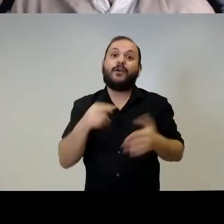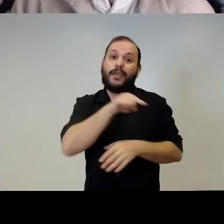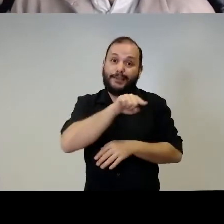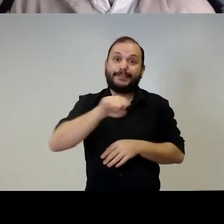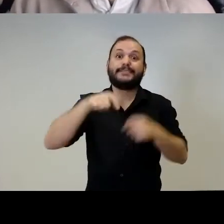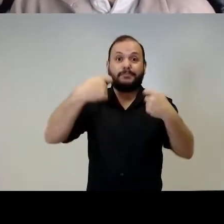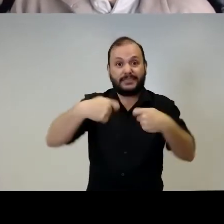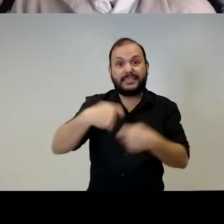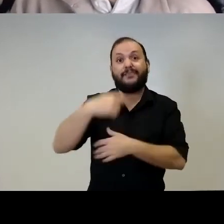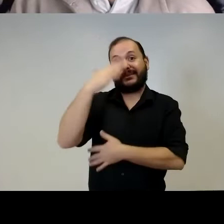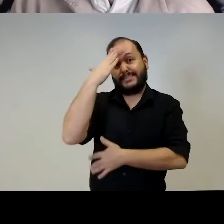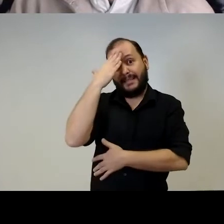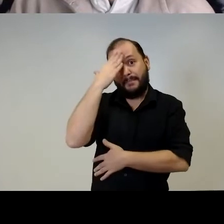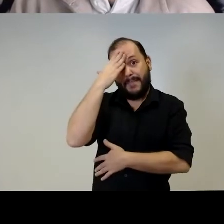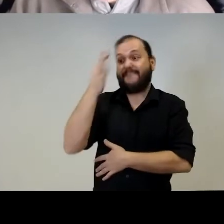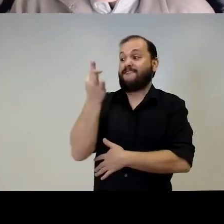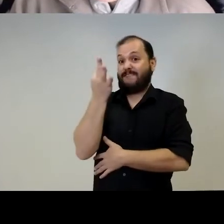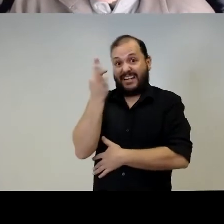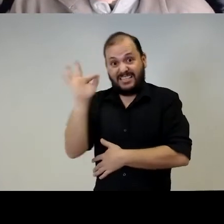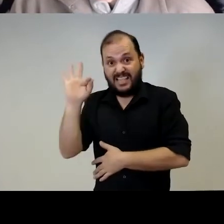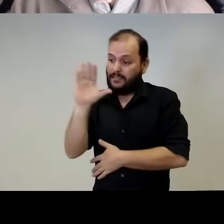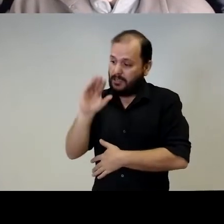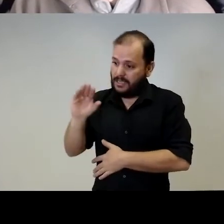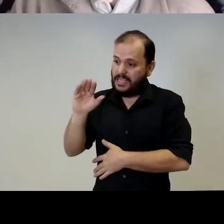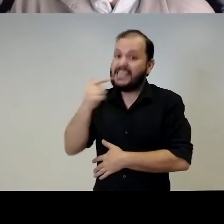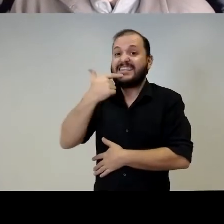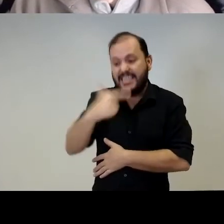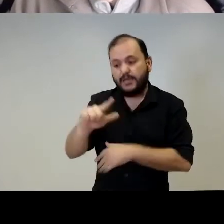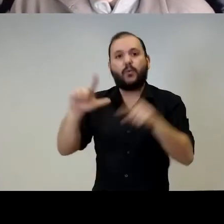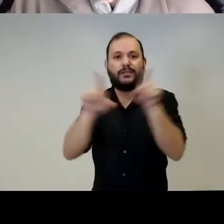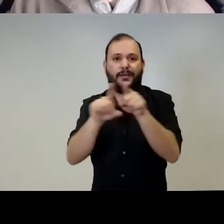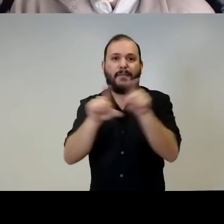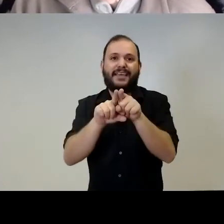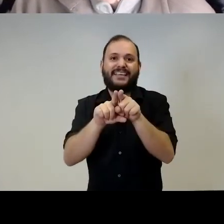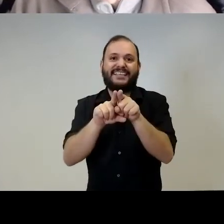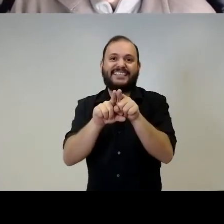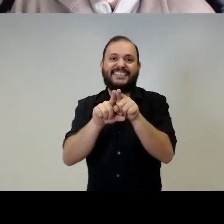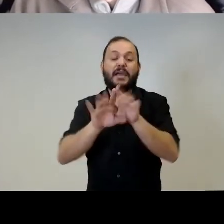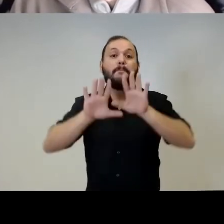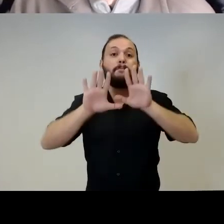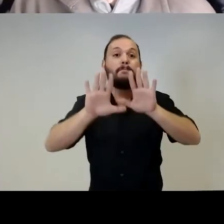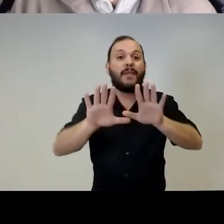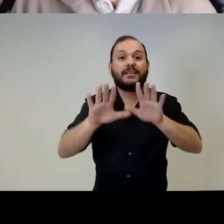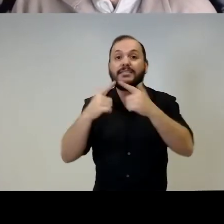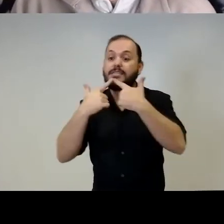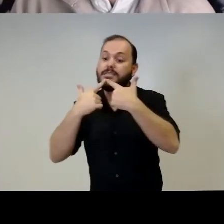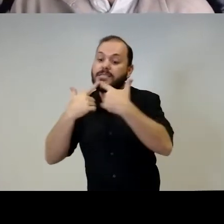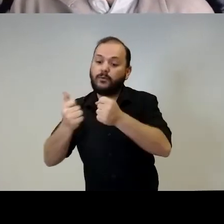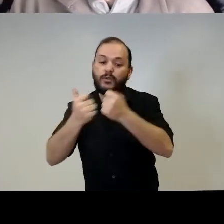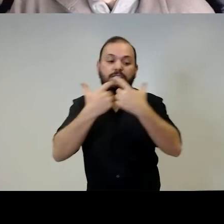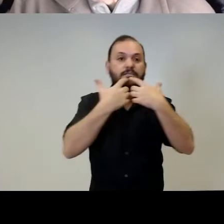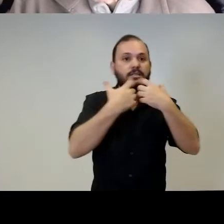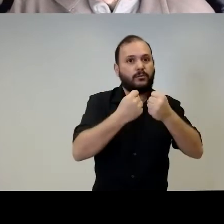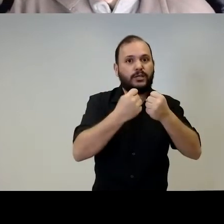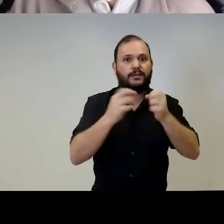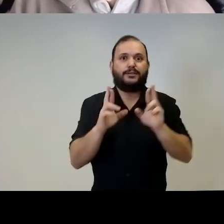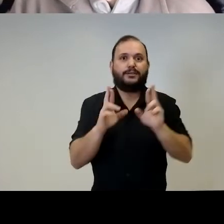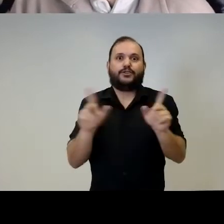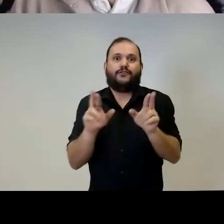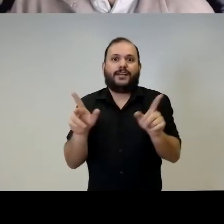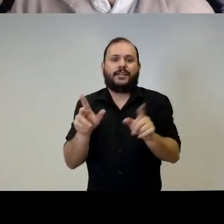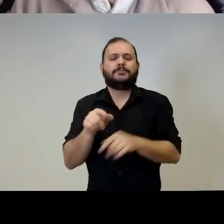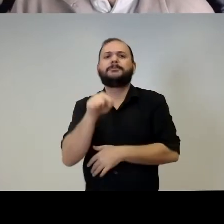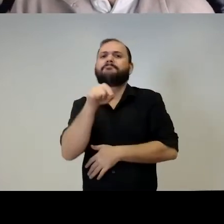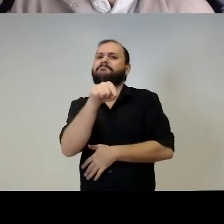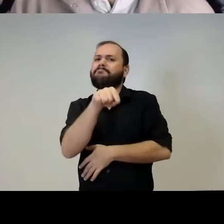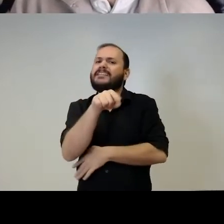well. In other words, the linguistic norms are not the same. Quite interesting. So this is a very obvious example,